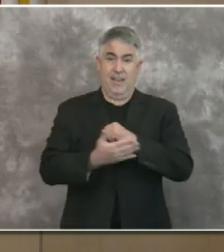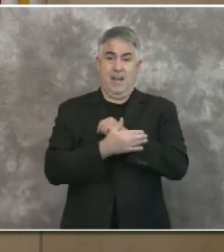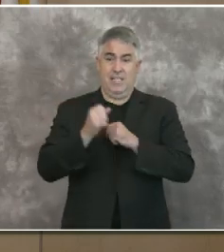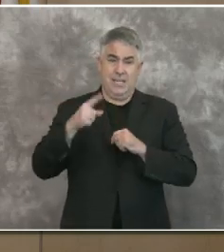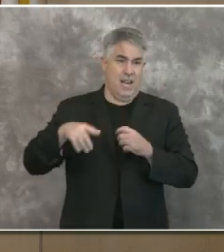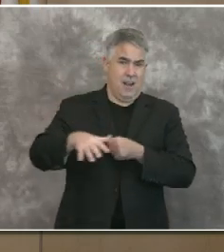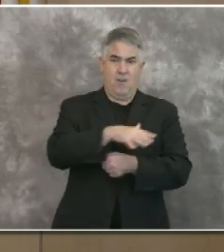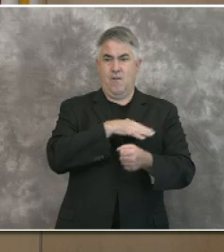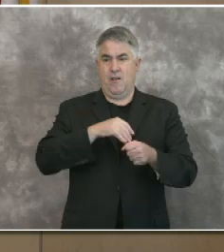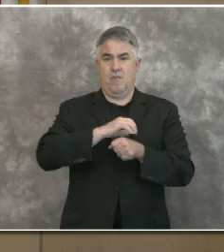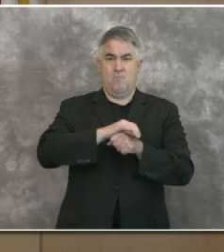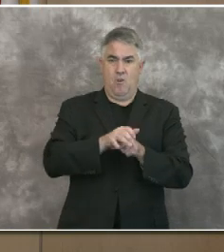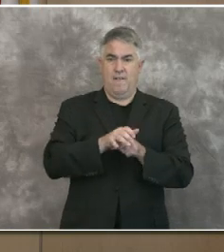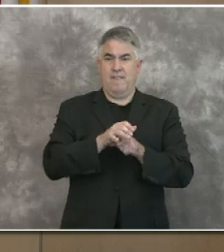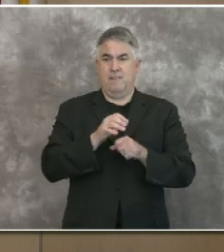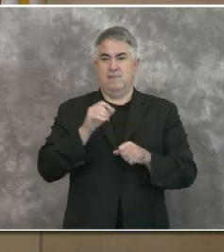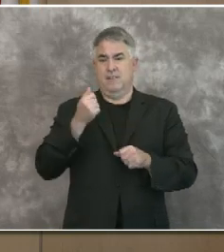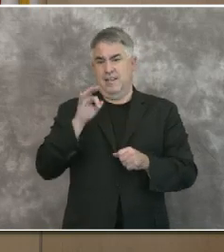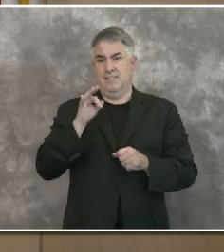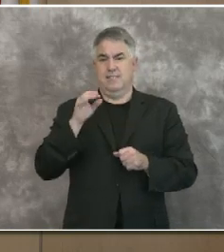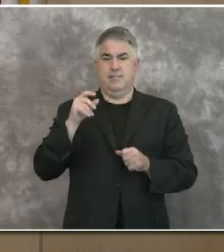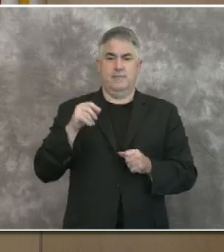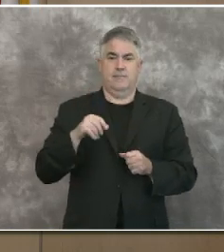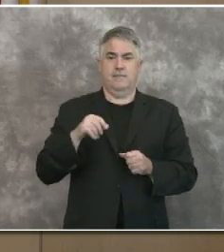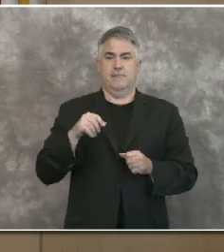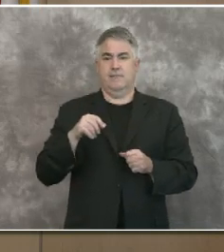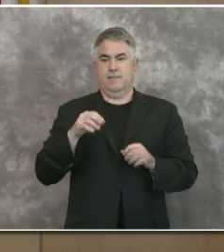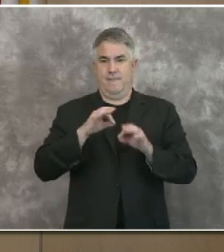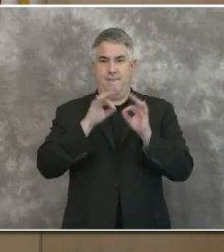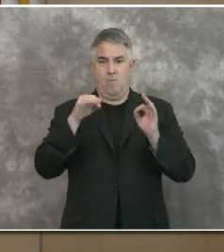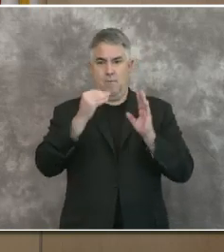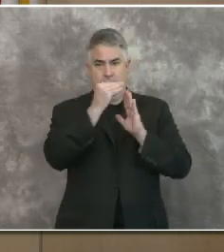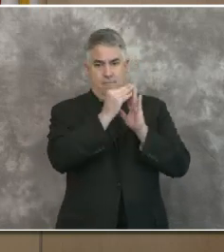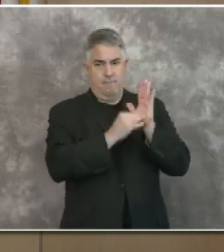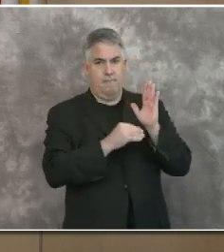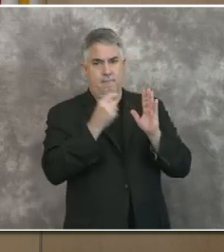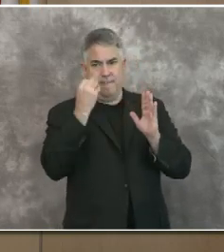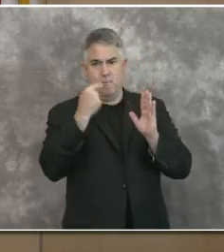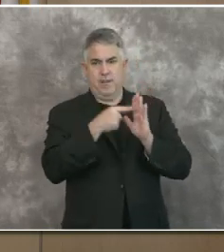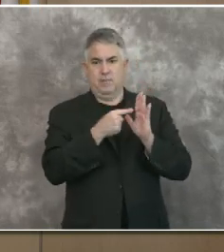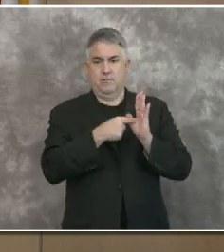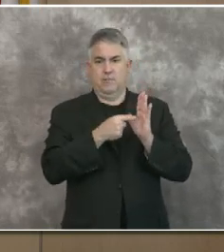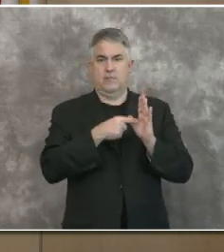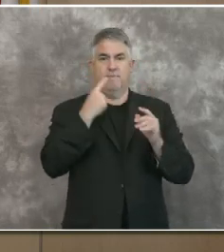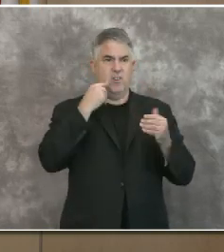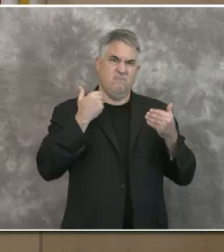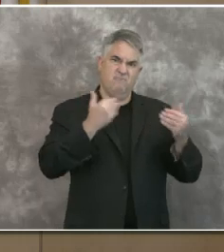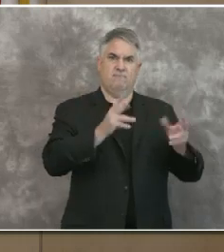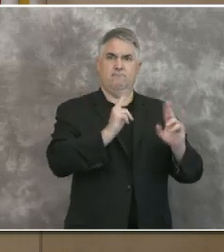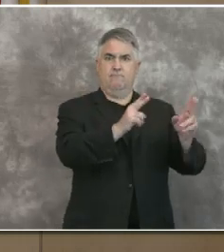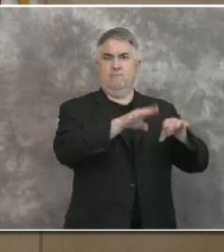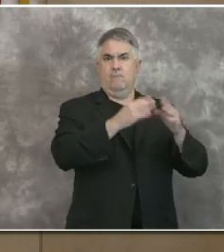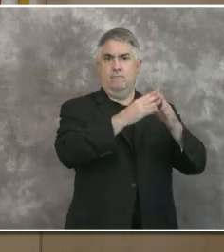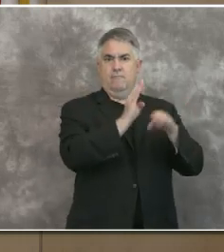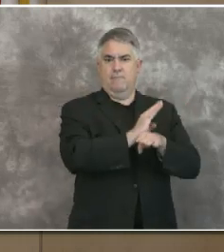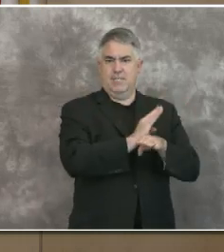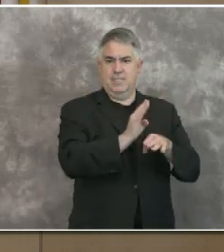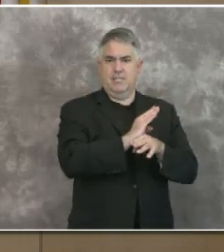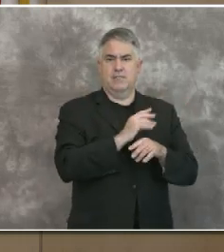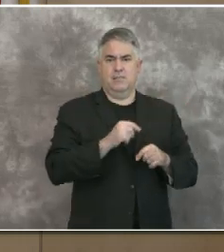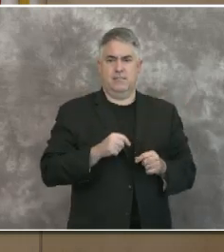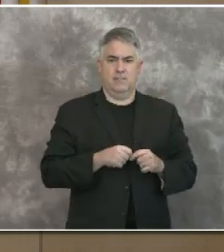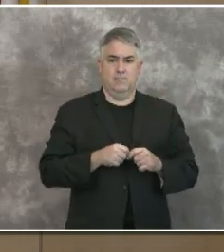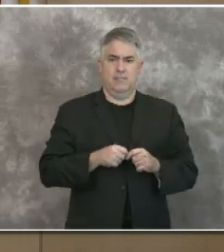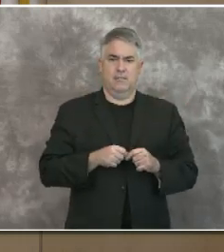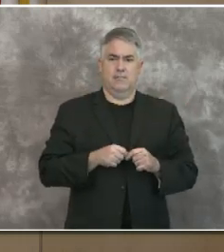COVID-19 variance attestation form for implementation of an accelerated stage 2 in the California's